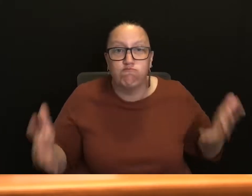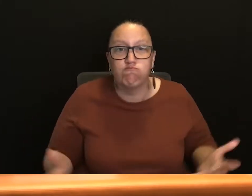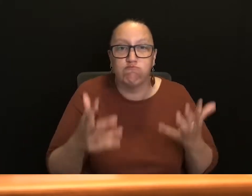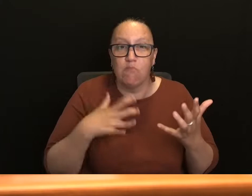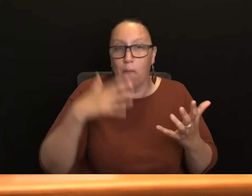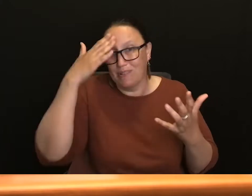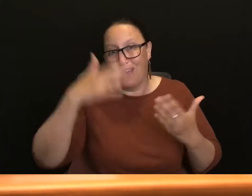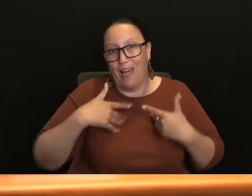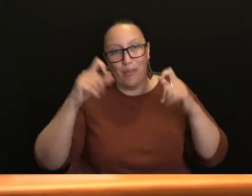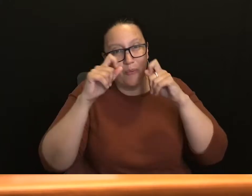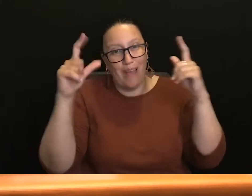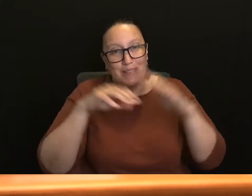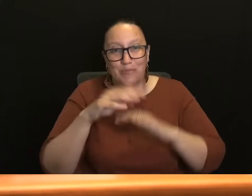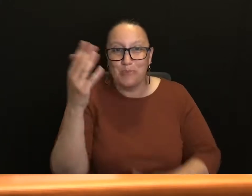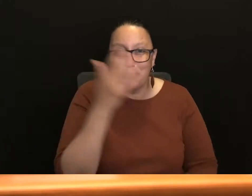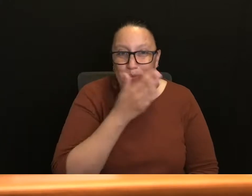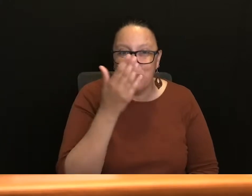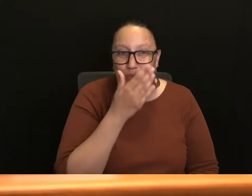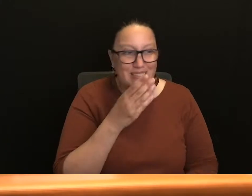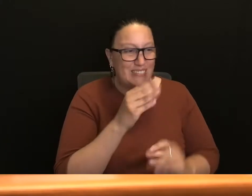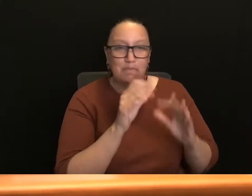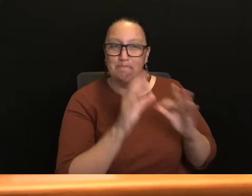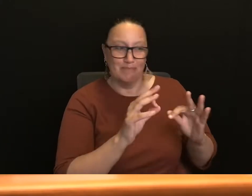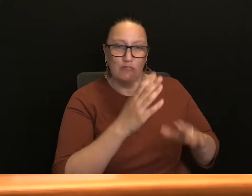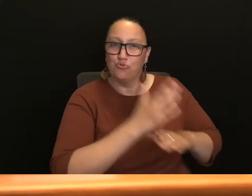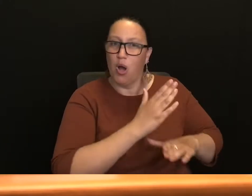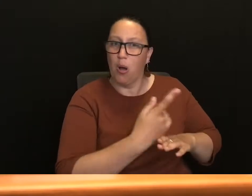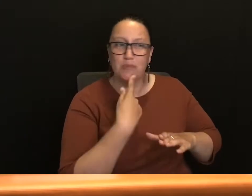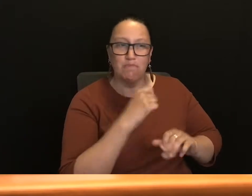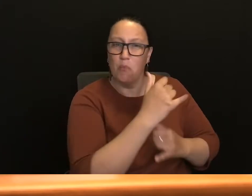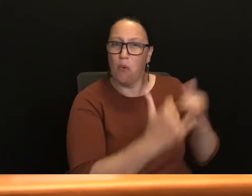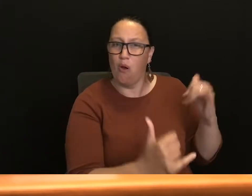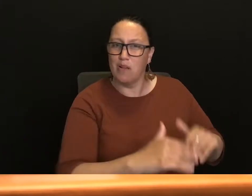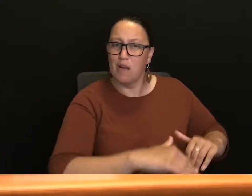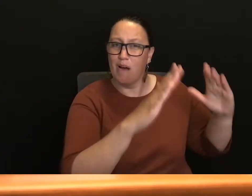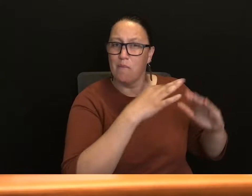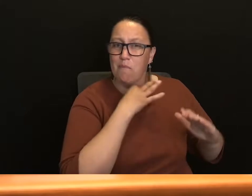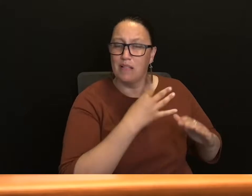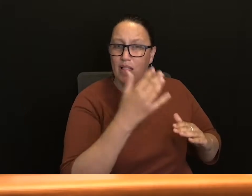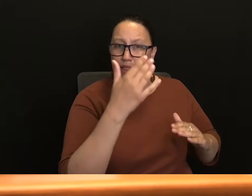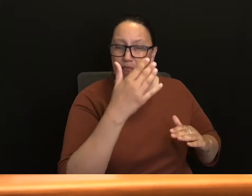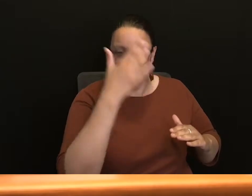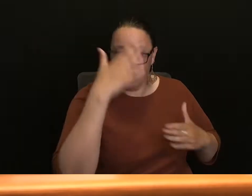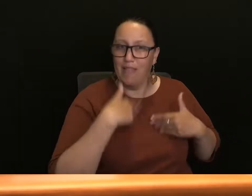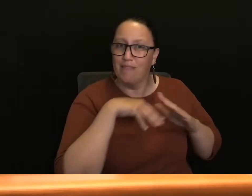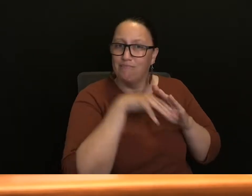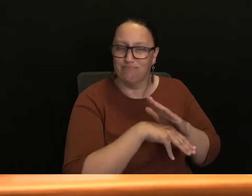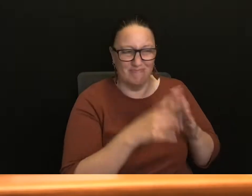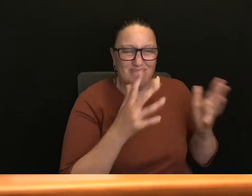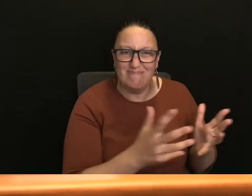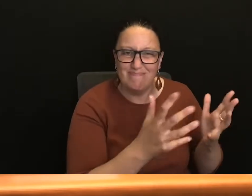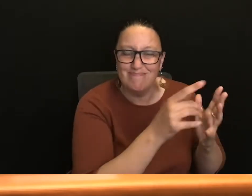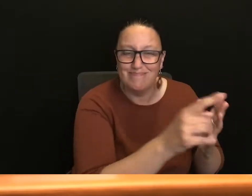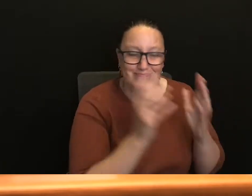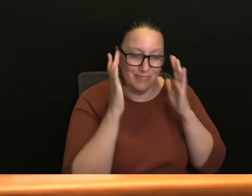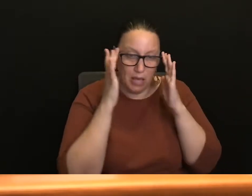key industries and expanding access to suicide prevention services and training. We're also strengthening the focus